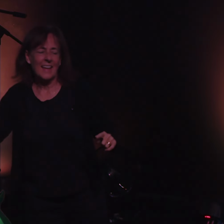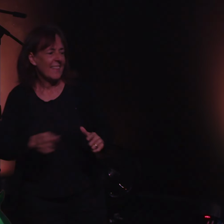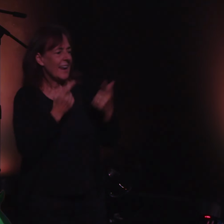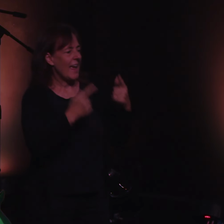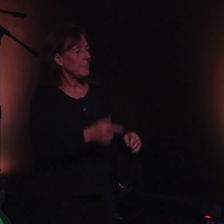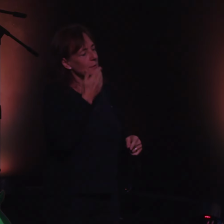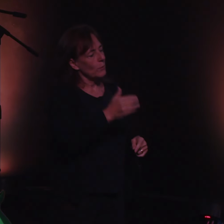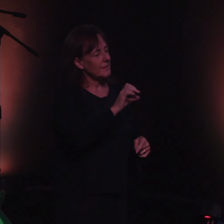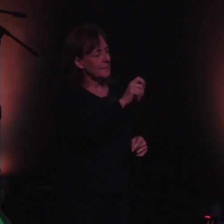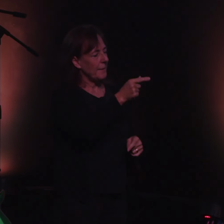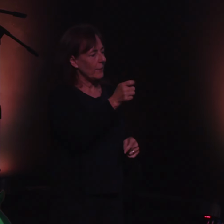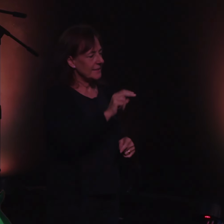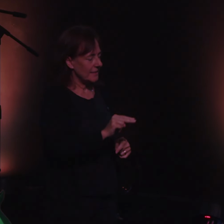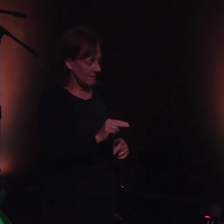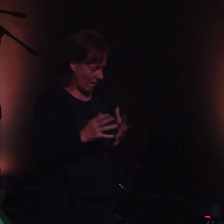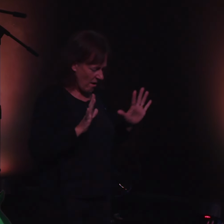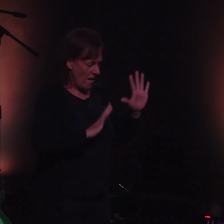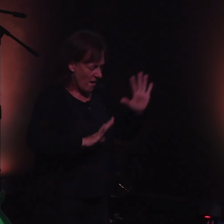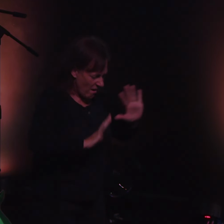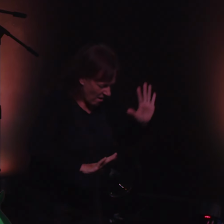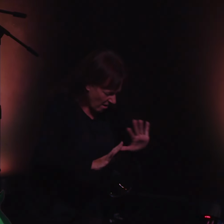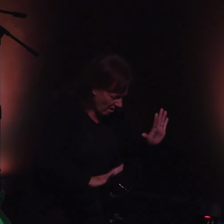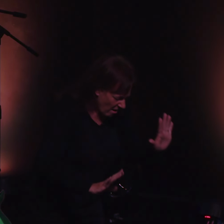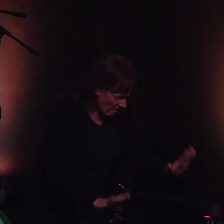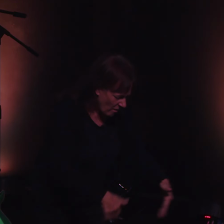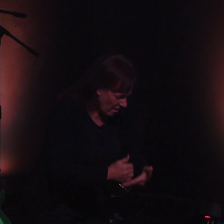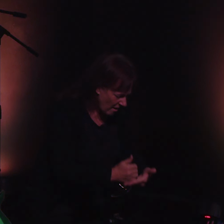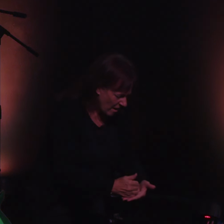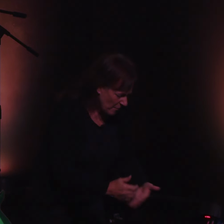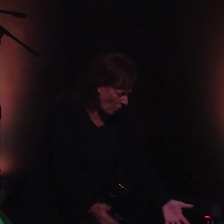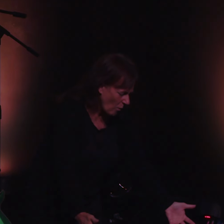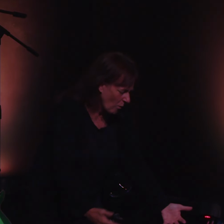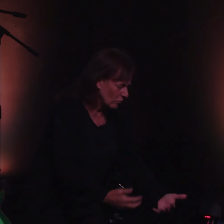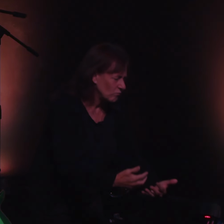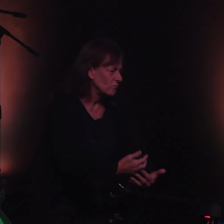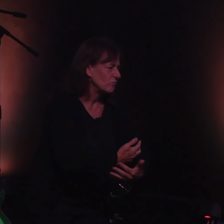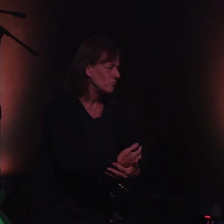Samaritan. And about this time, the arms would get crossed.